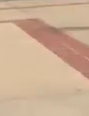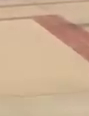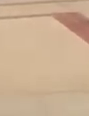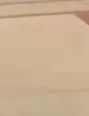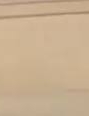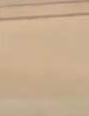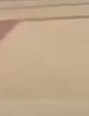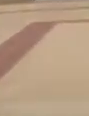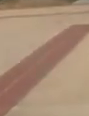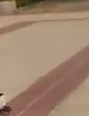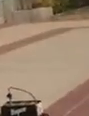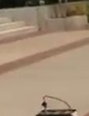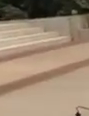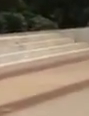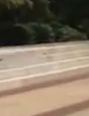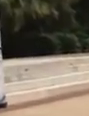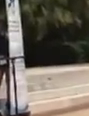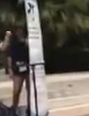teach their parents.